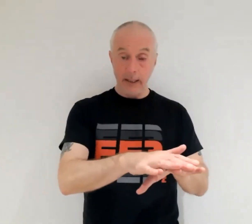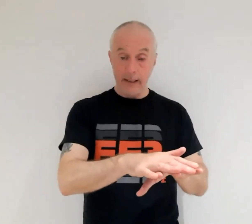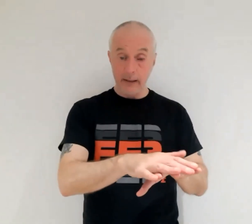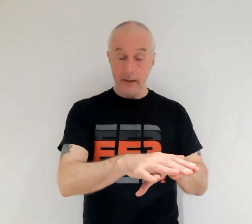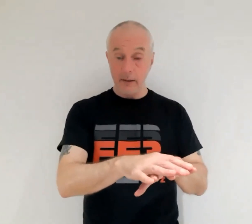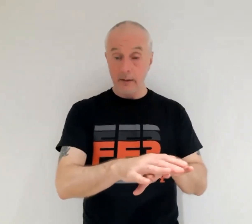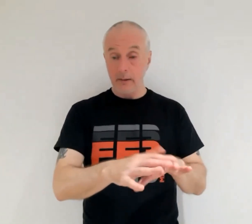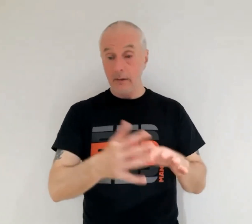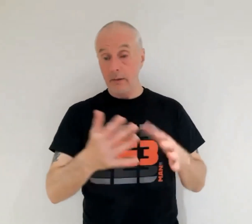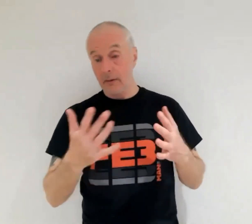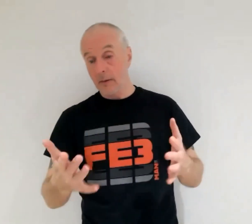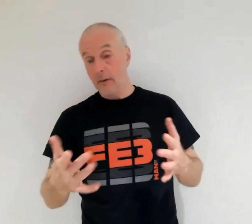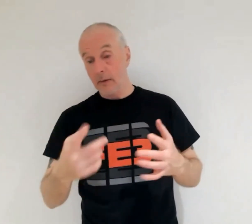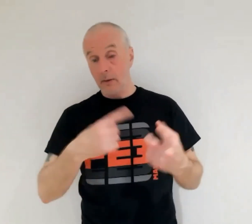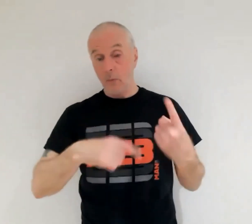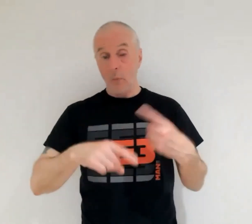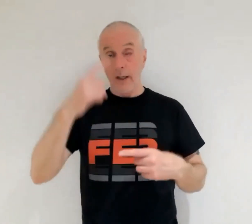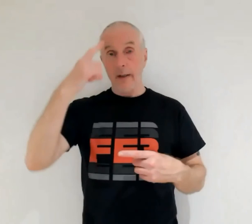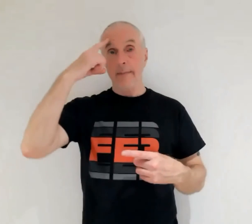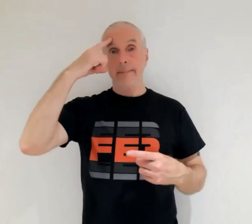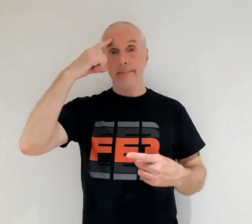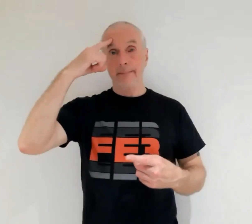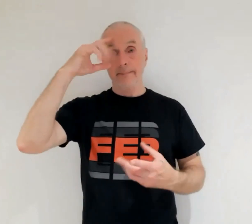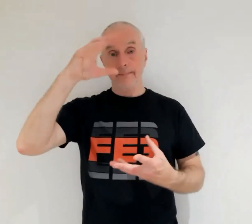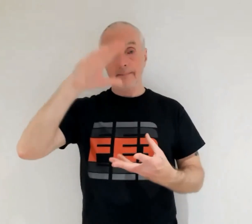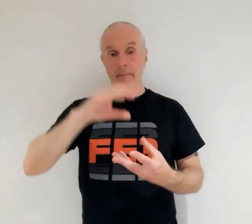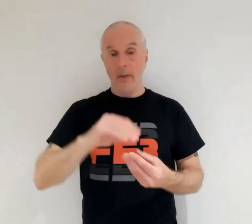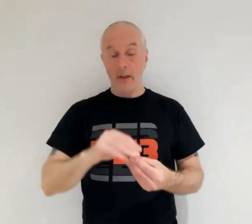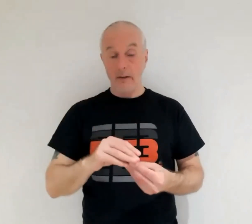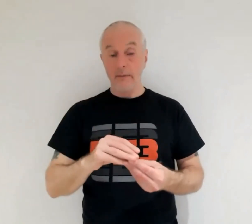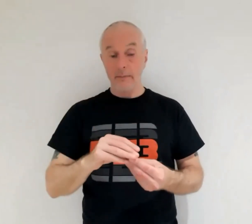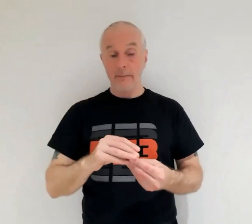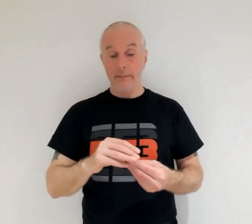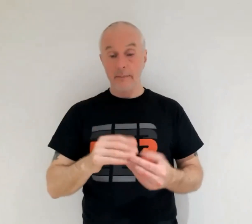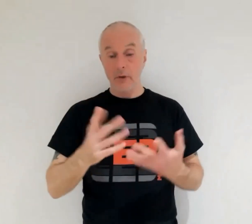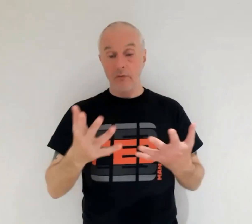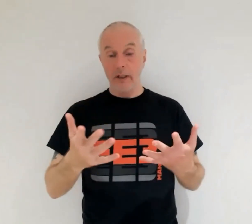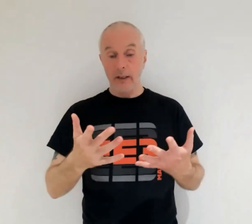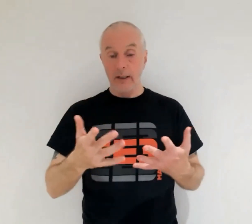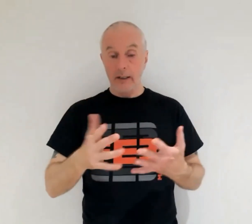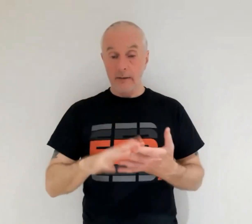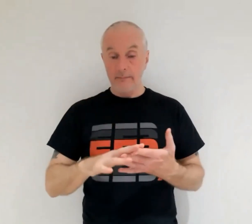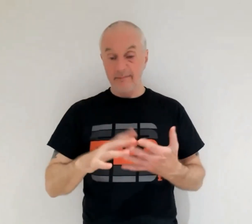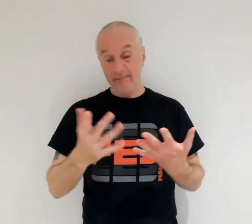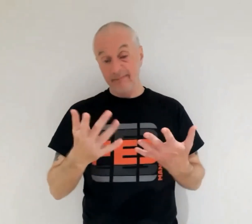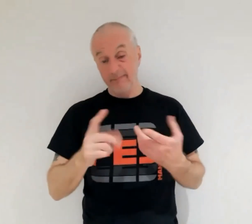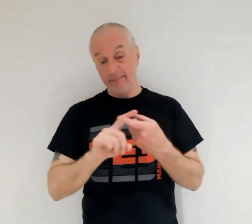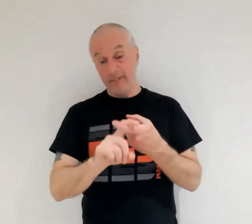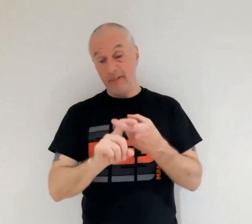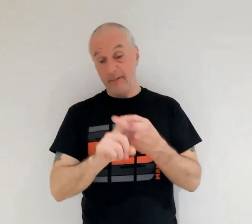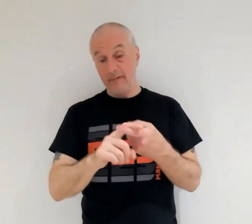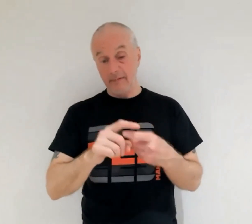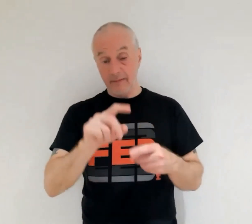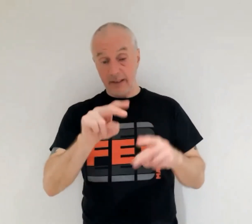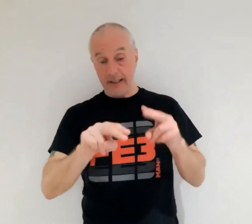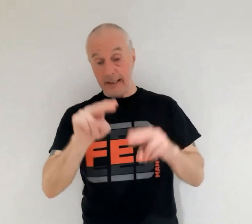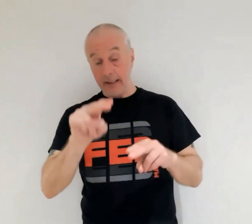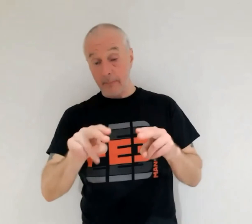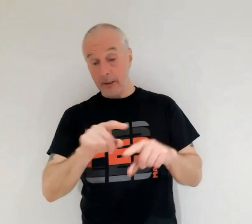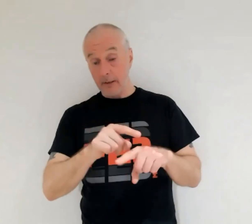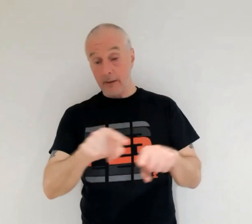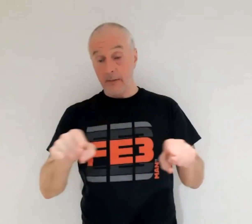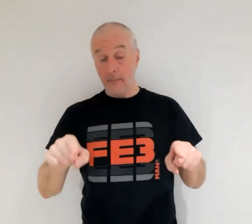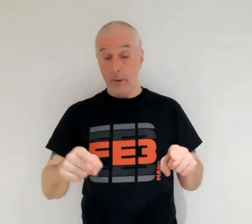the sort of conclusions are clearly not really transferable, because the basis of the assessment is different, but the methodologies